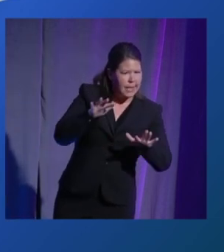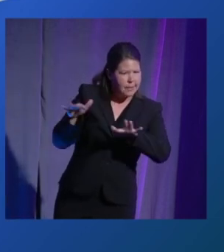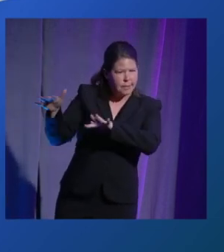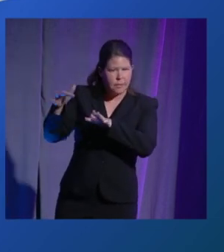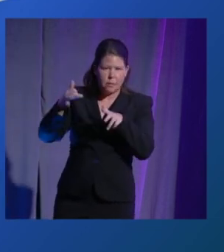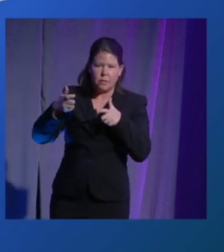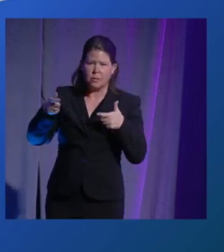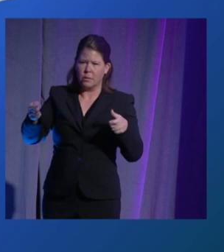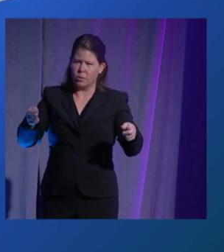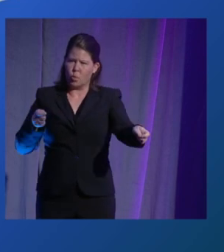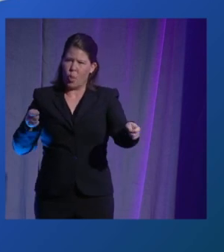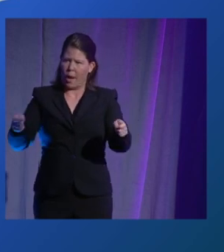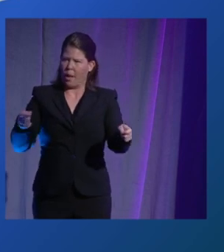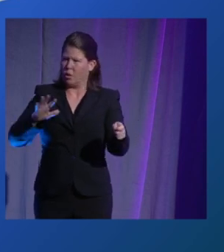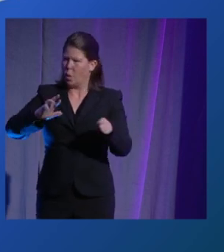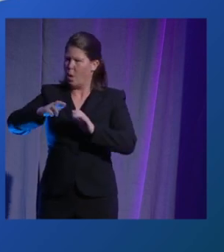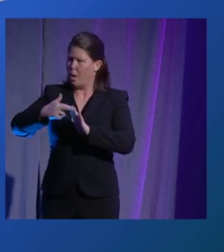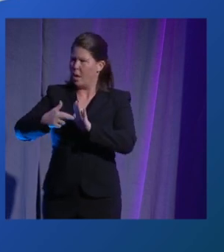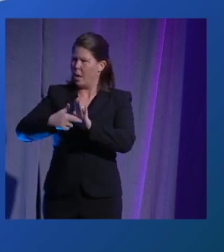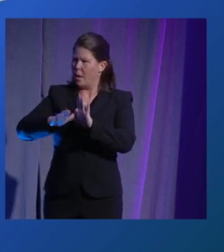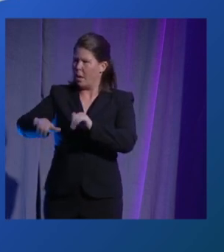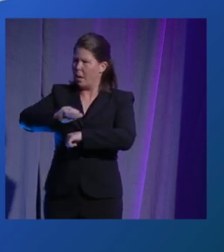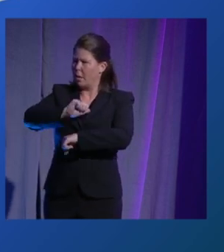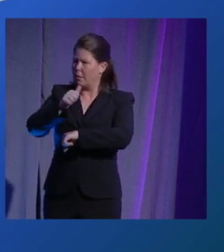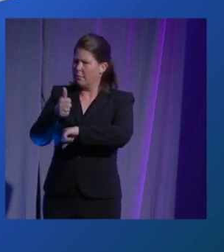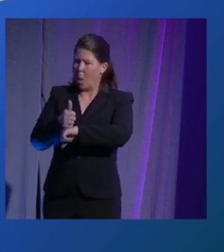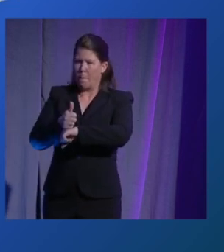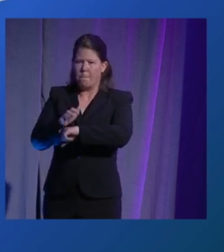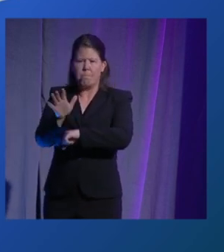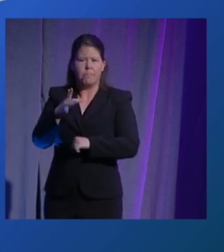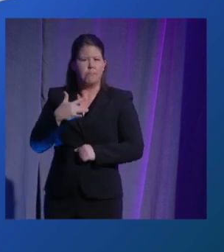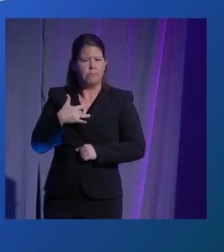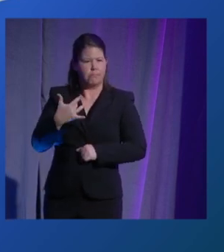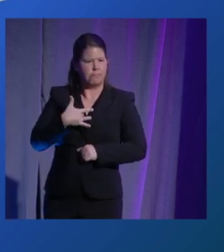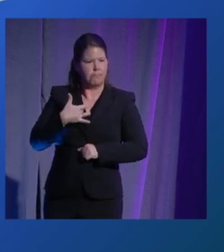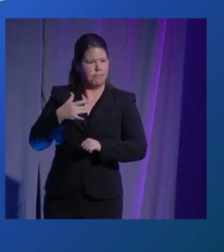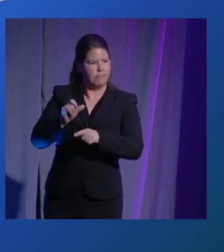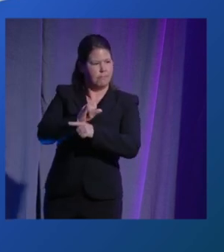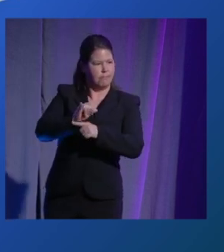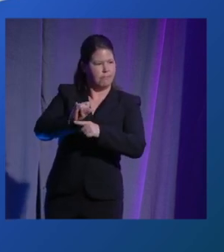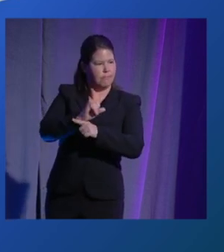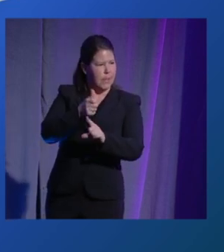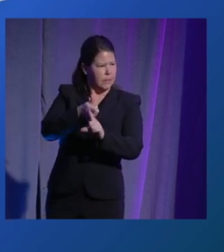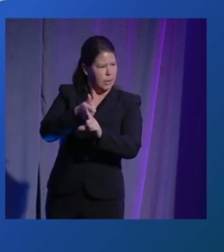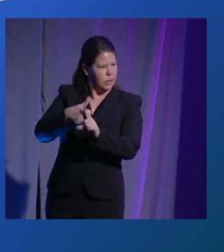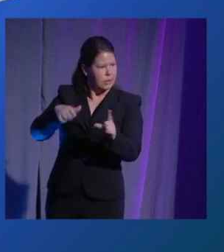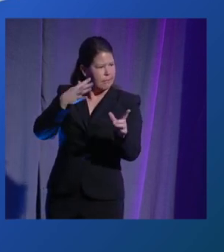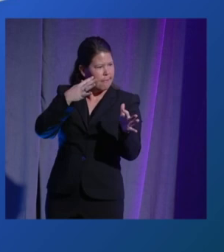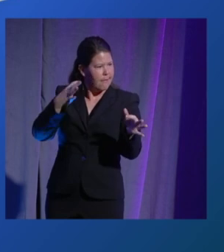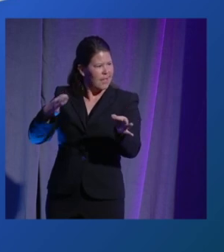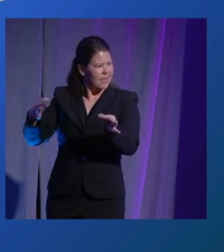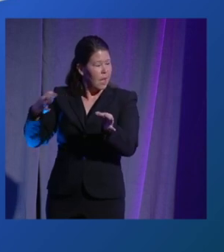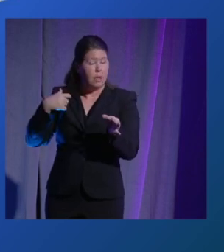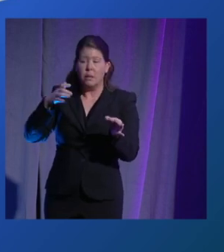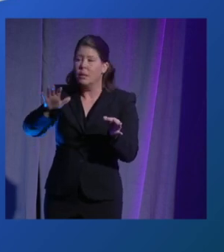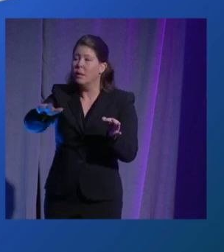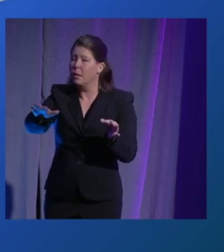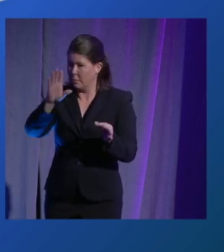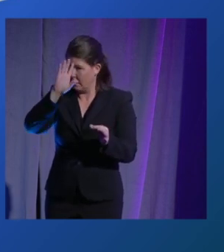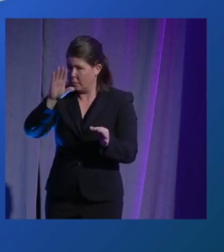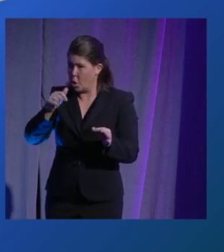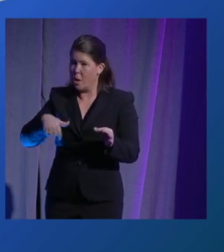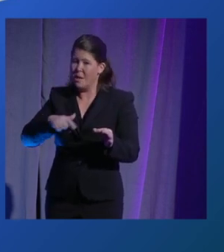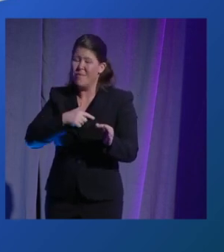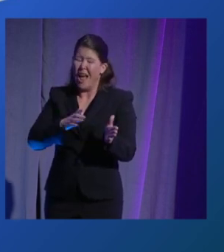side I think industry is has decided and I say that as a member of industry but you know we're thousands of companies large and